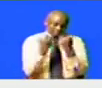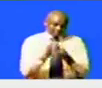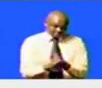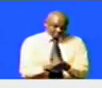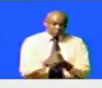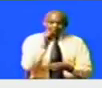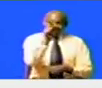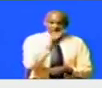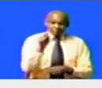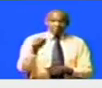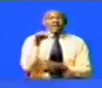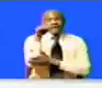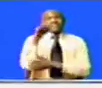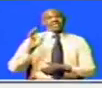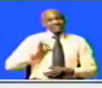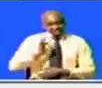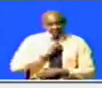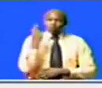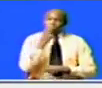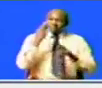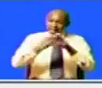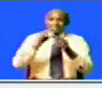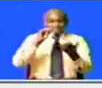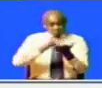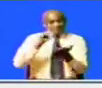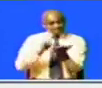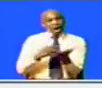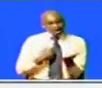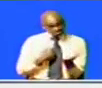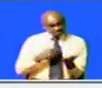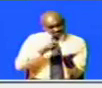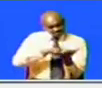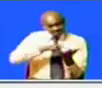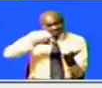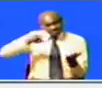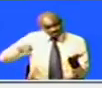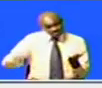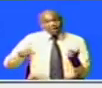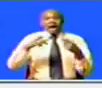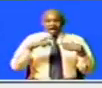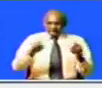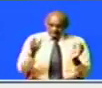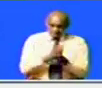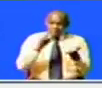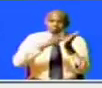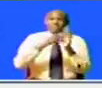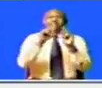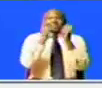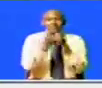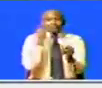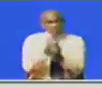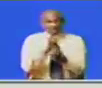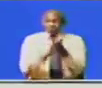I therefore call on the staff who have been adversely mentioned to step aside to allow this project team to function